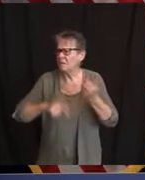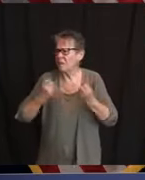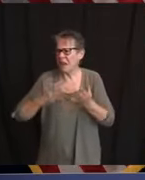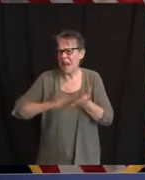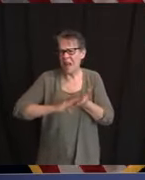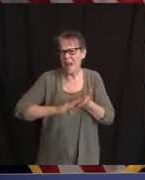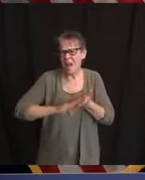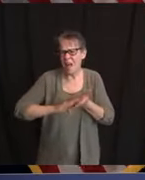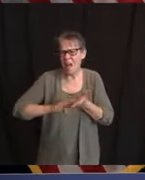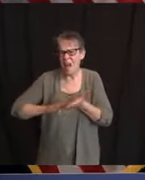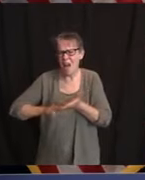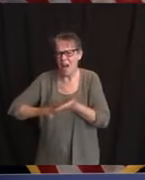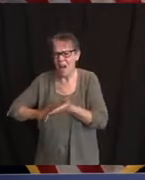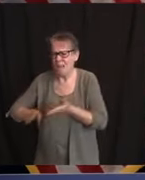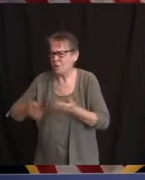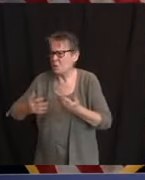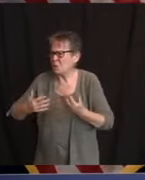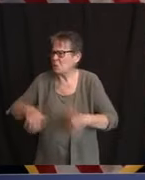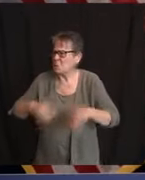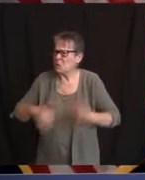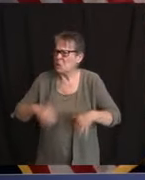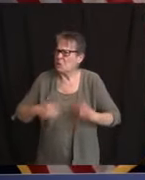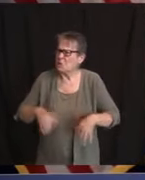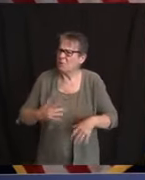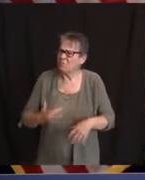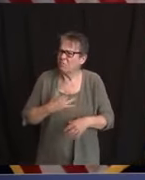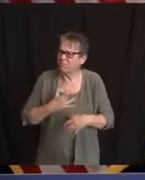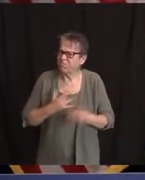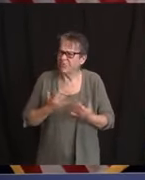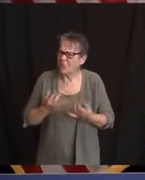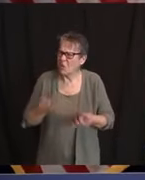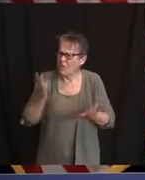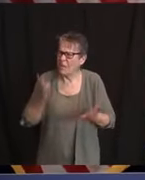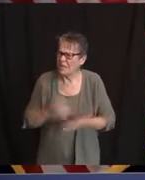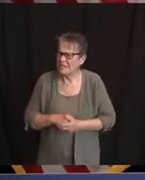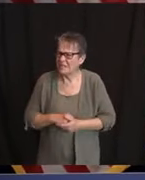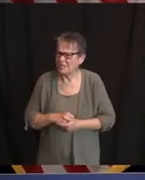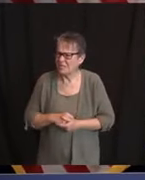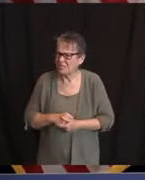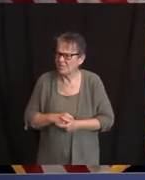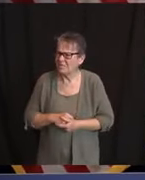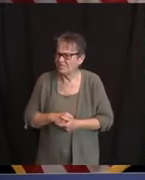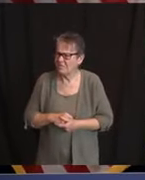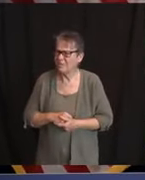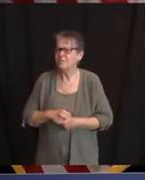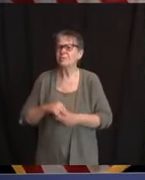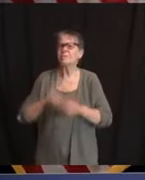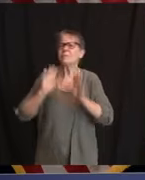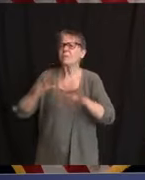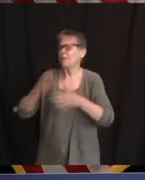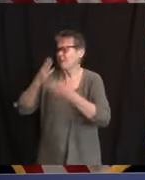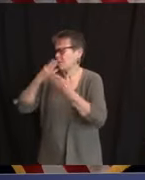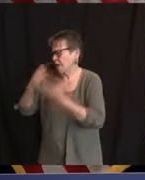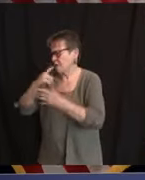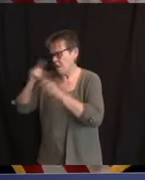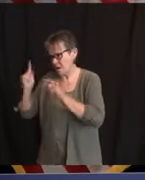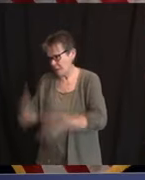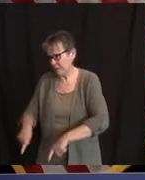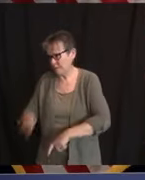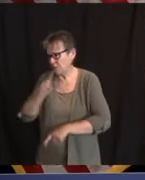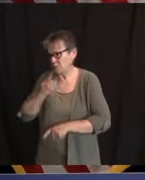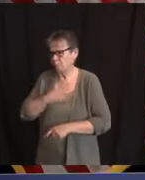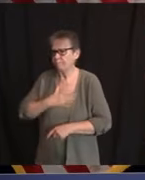back to some other stuff and come and go as you please, and give them hell in Washington. If I leave in the midst of it, it's not because I didn't like something you said. Okay, that's okay. A deal. That's